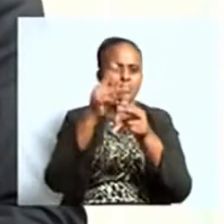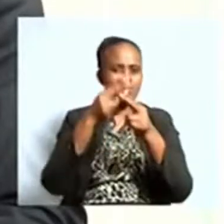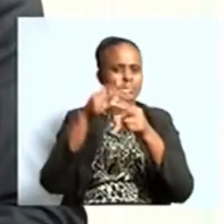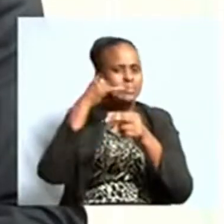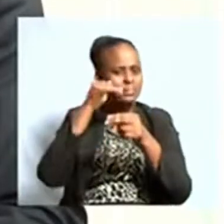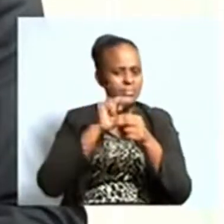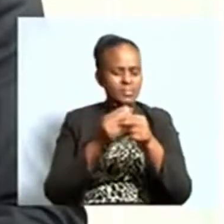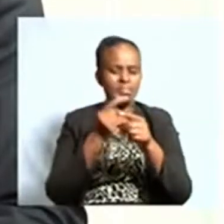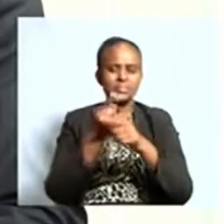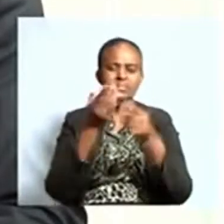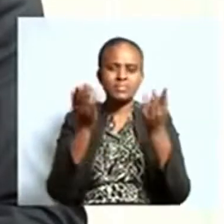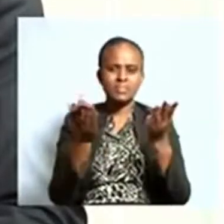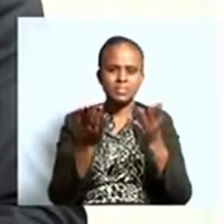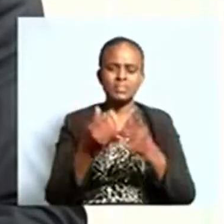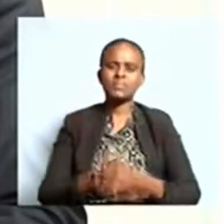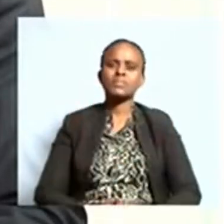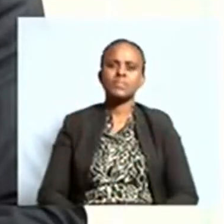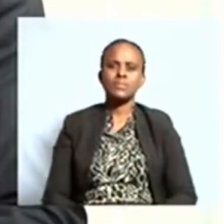from?